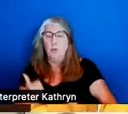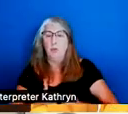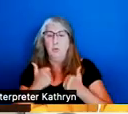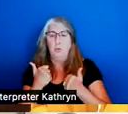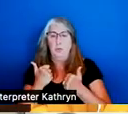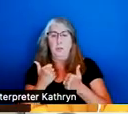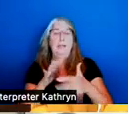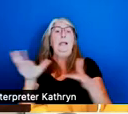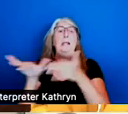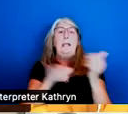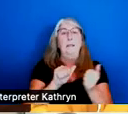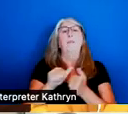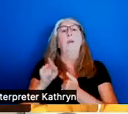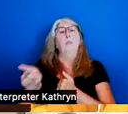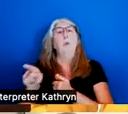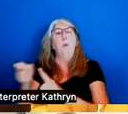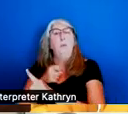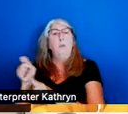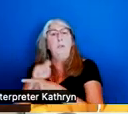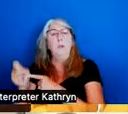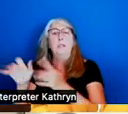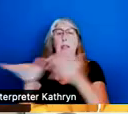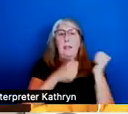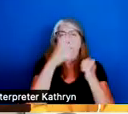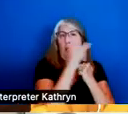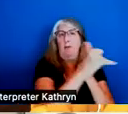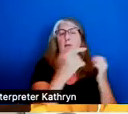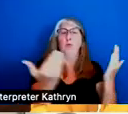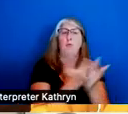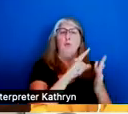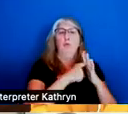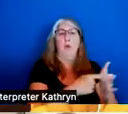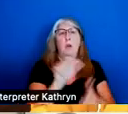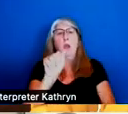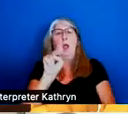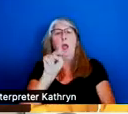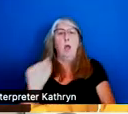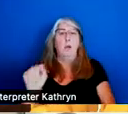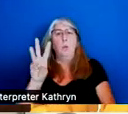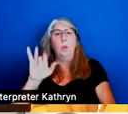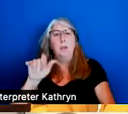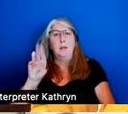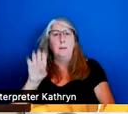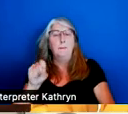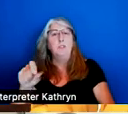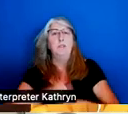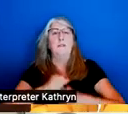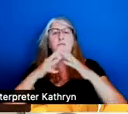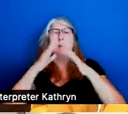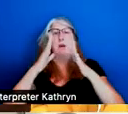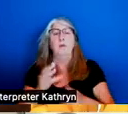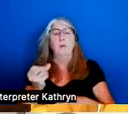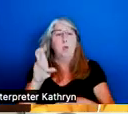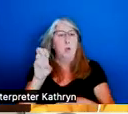abusive situations forever for a fresh start. Anna Williams is also the founder and owner of